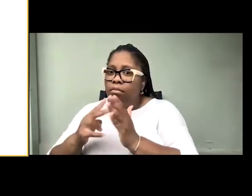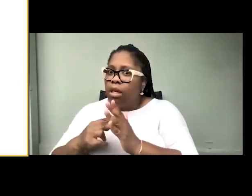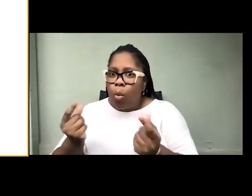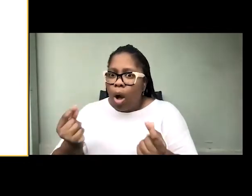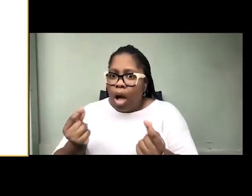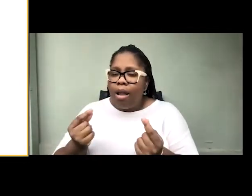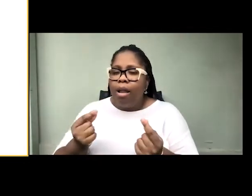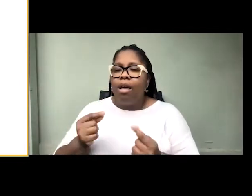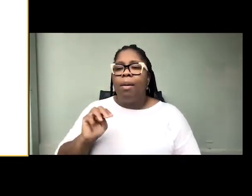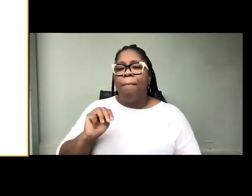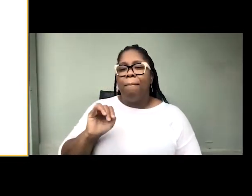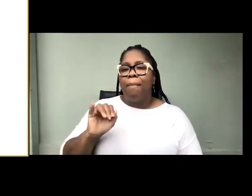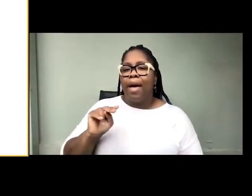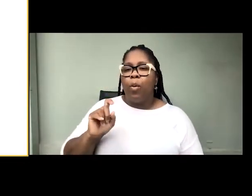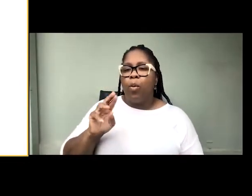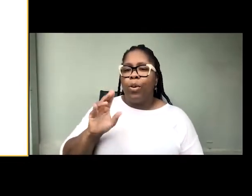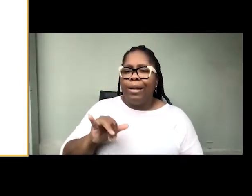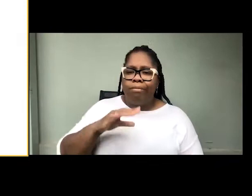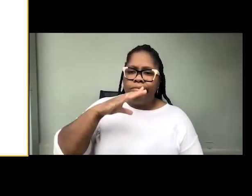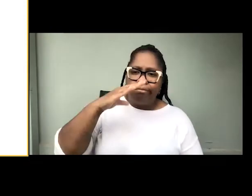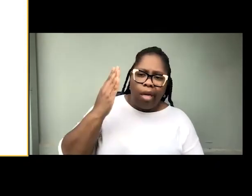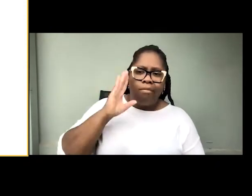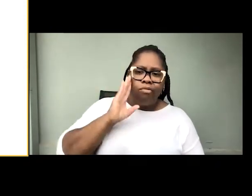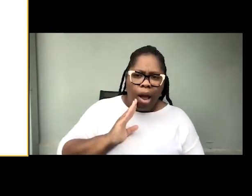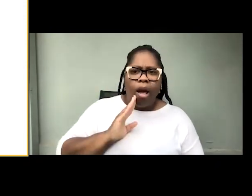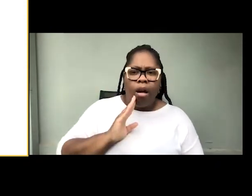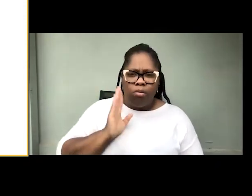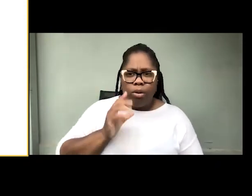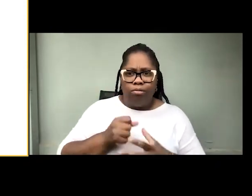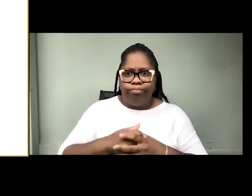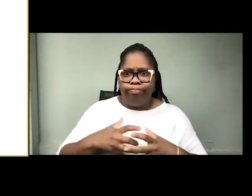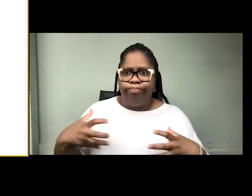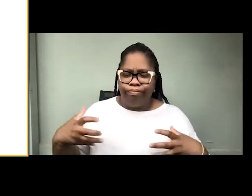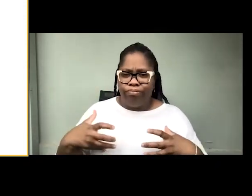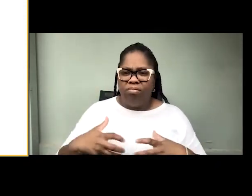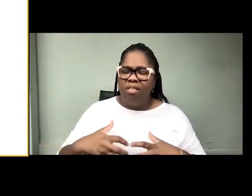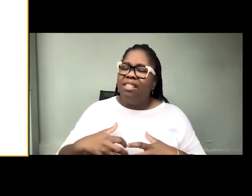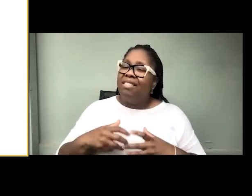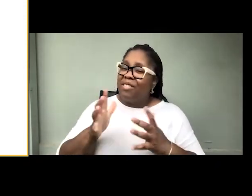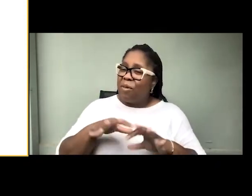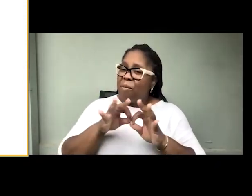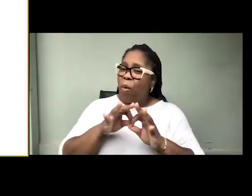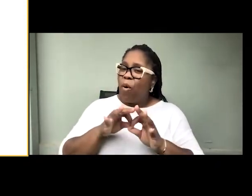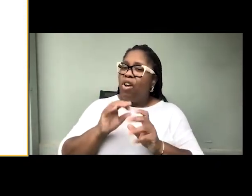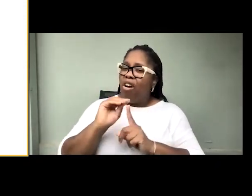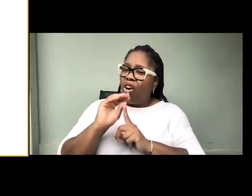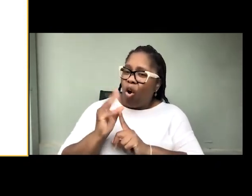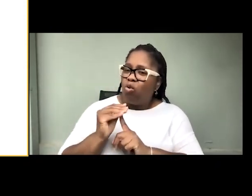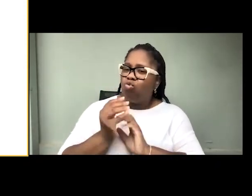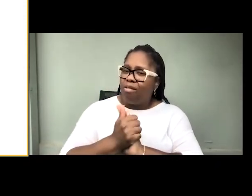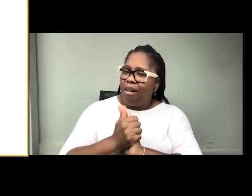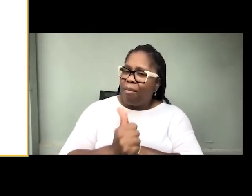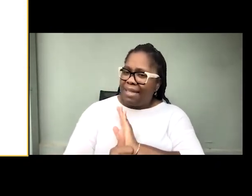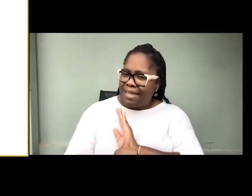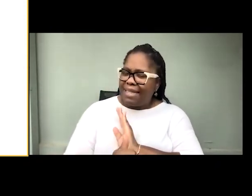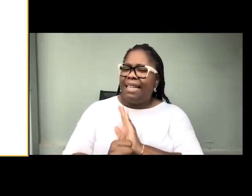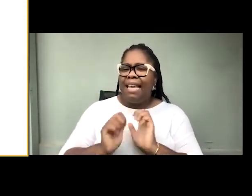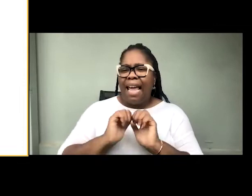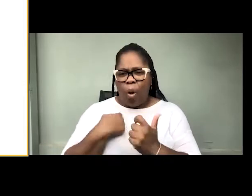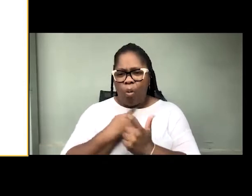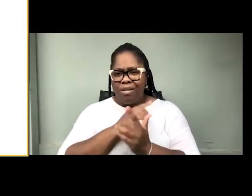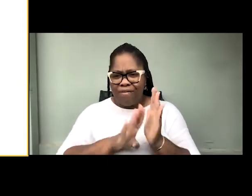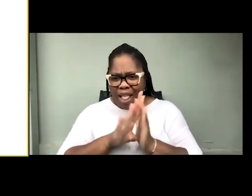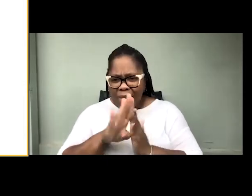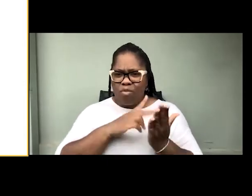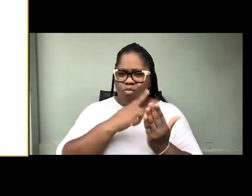need to think about not just cultural competency and how we really develop and design our services, our policies, and our programs to